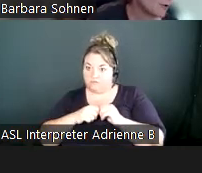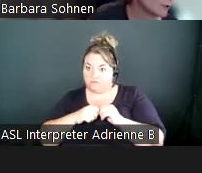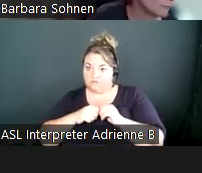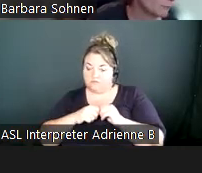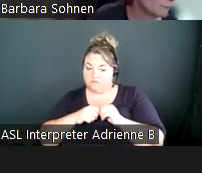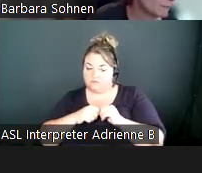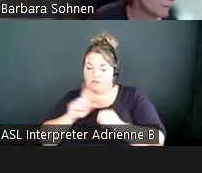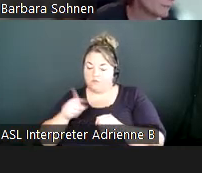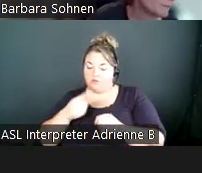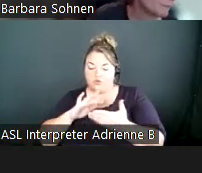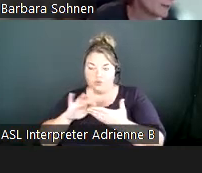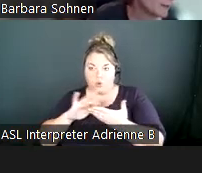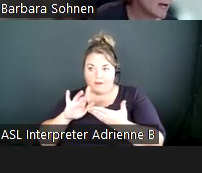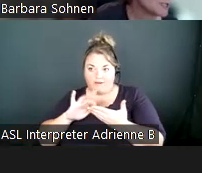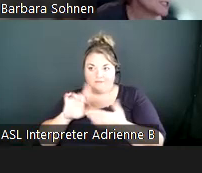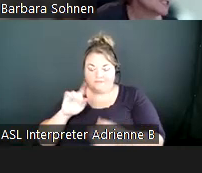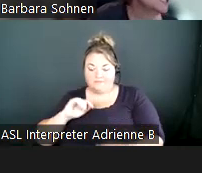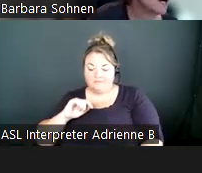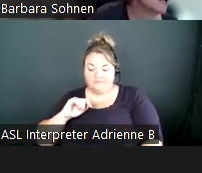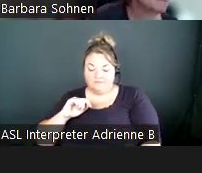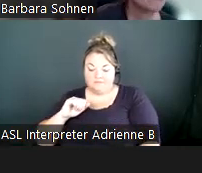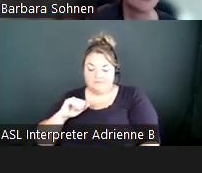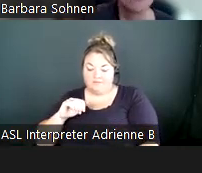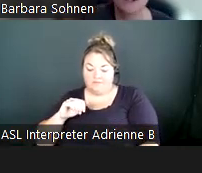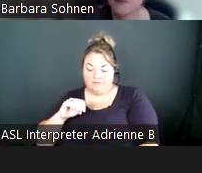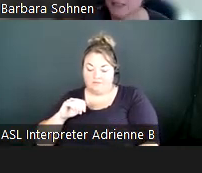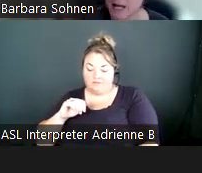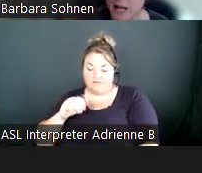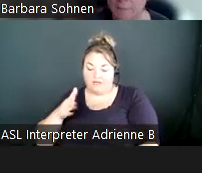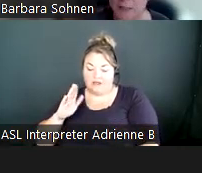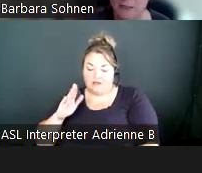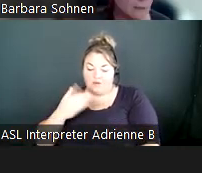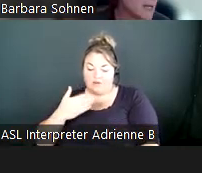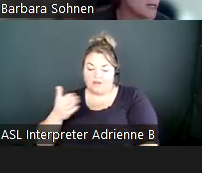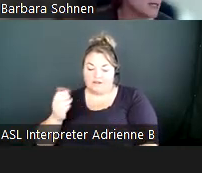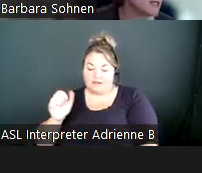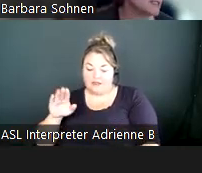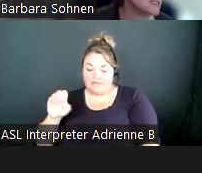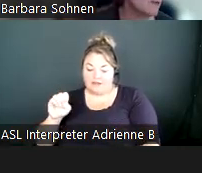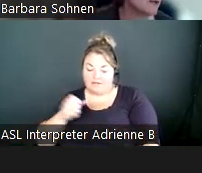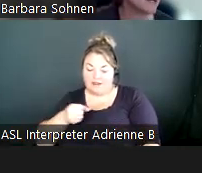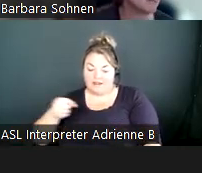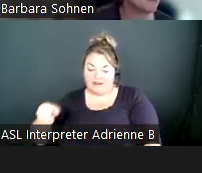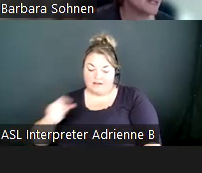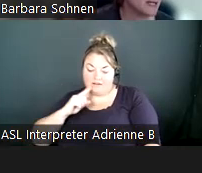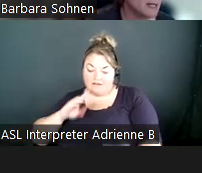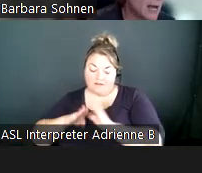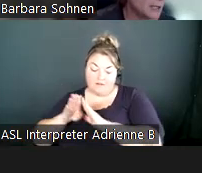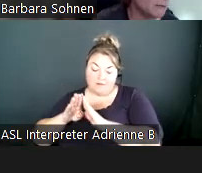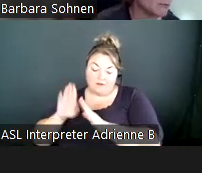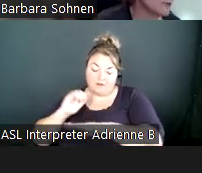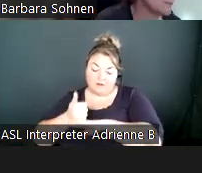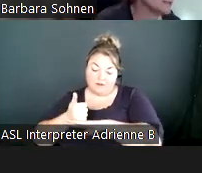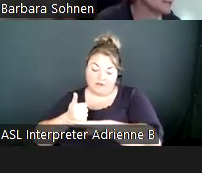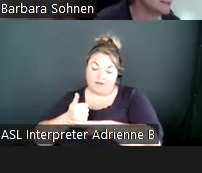I'm just scrolling, allows it to, one of the things that can be delegated is developing, implementing, and